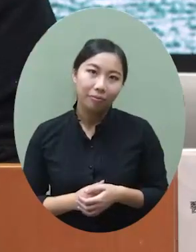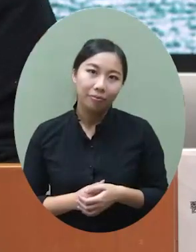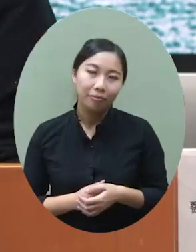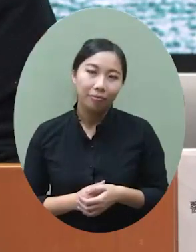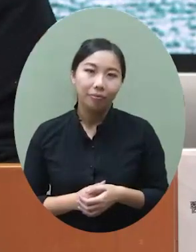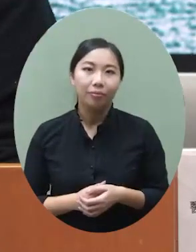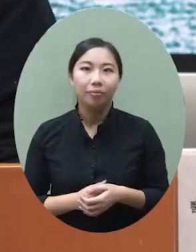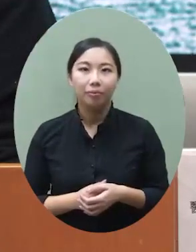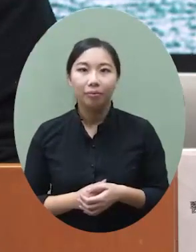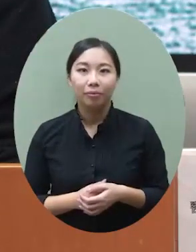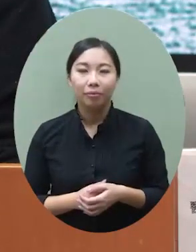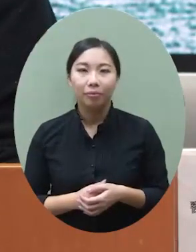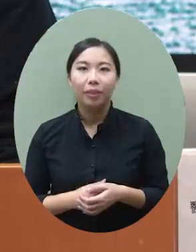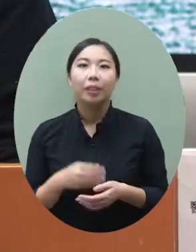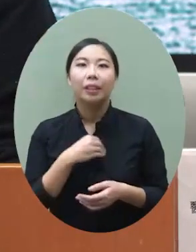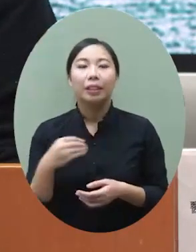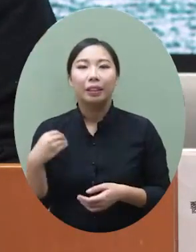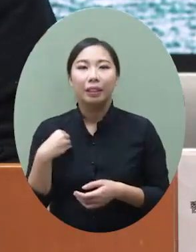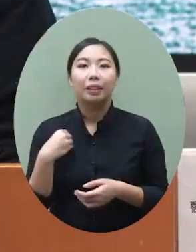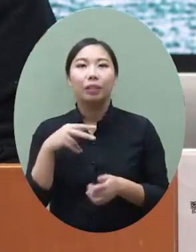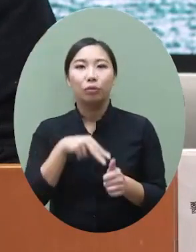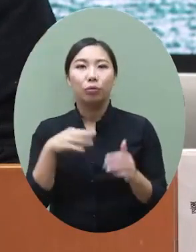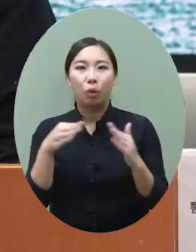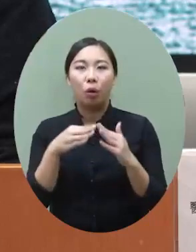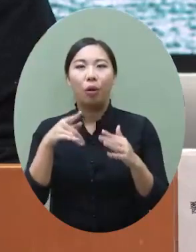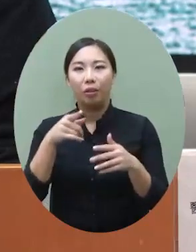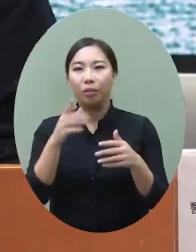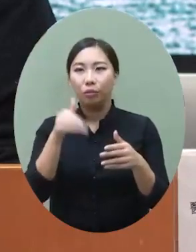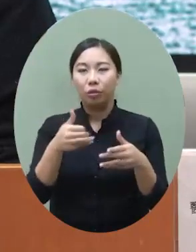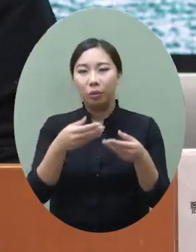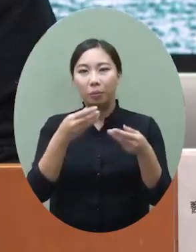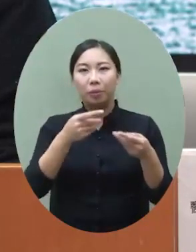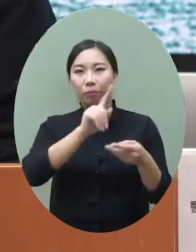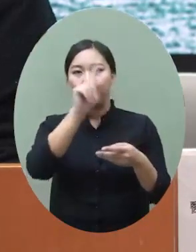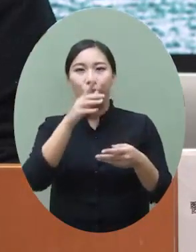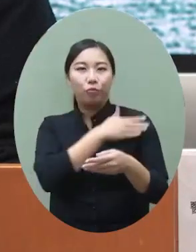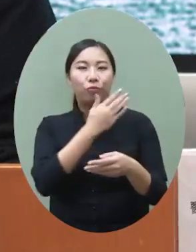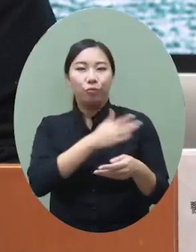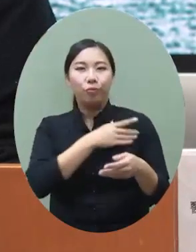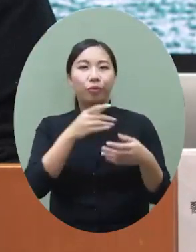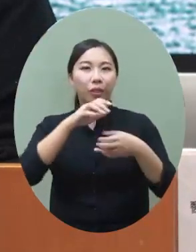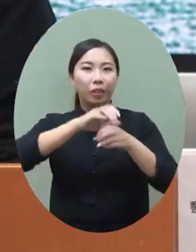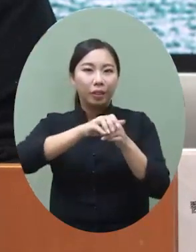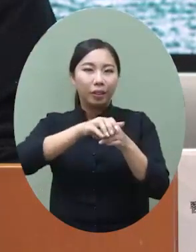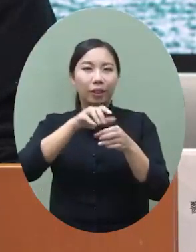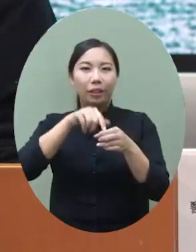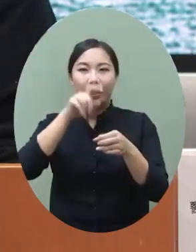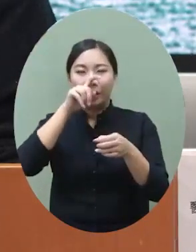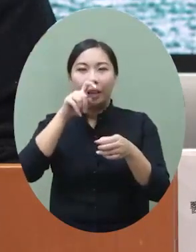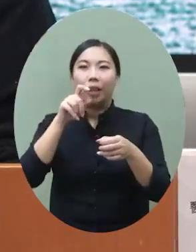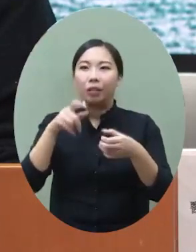diphtheria saliva, or they can go to the government recognized laboratory to receive the